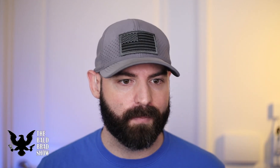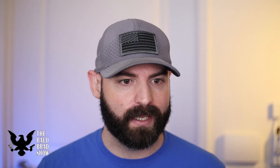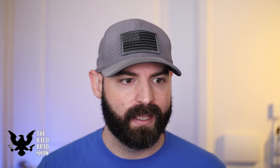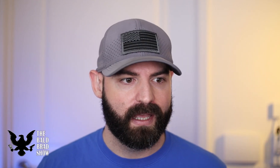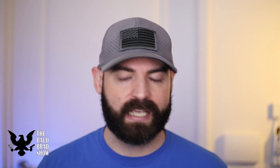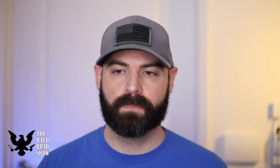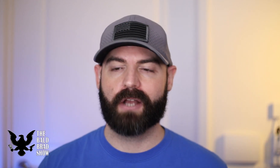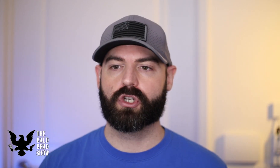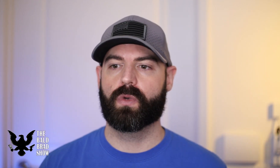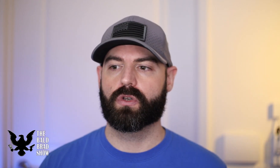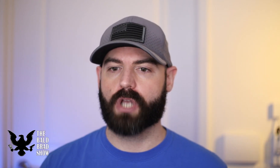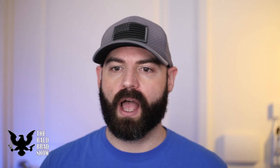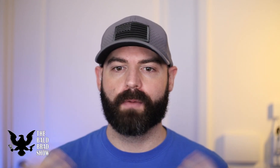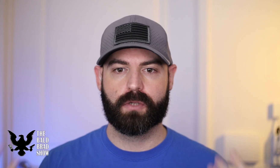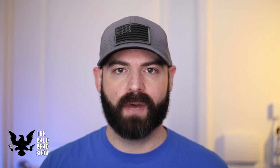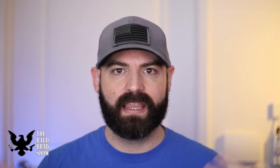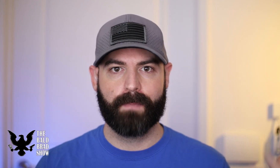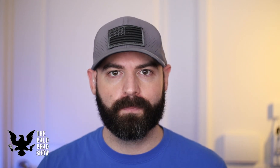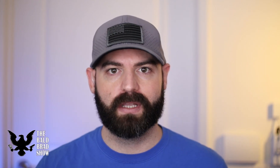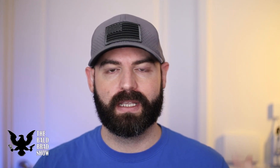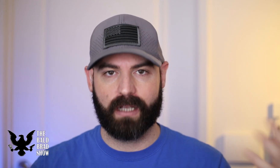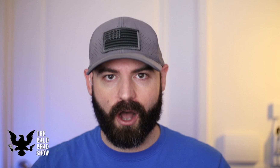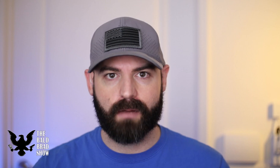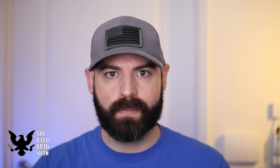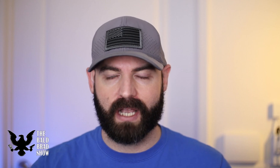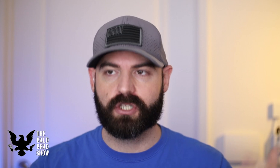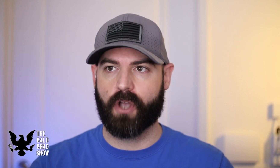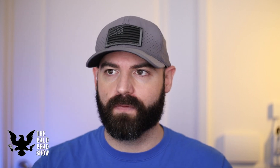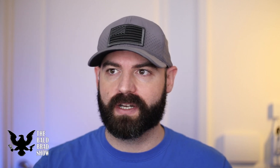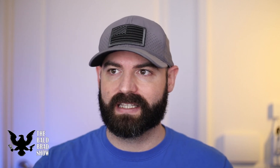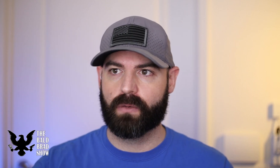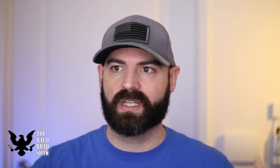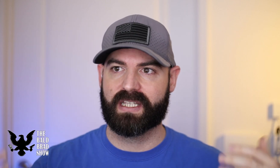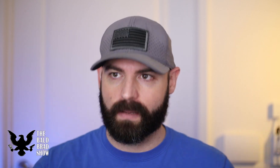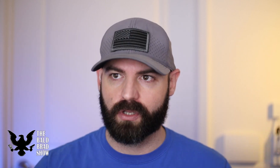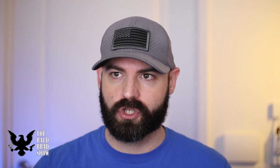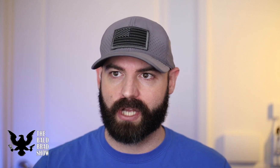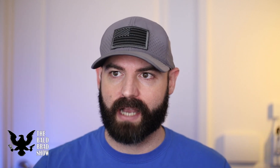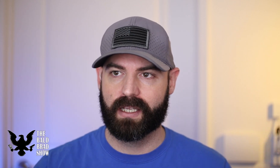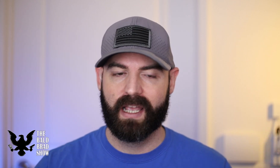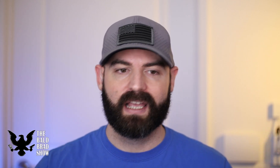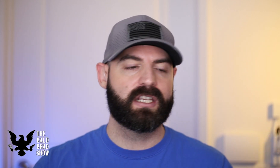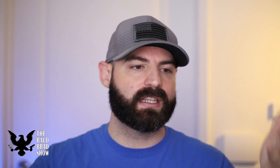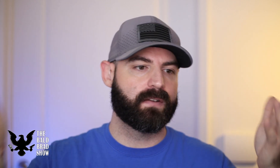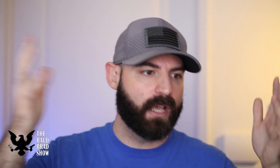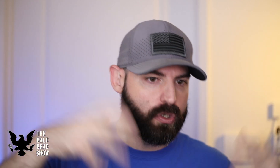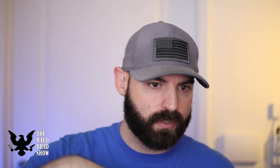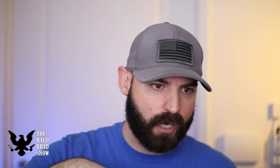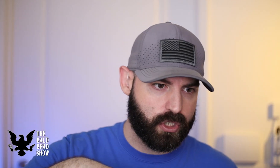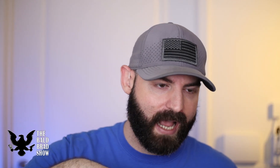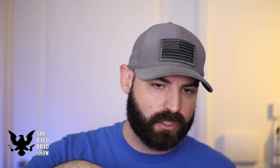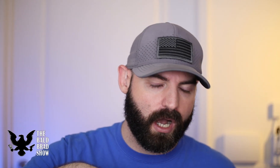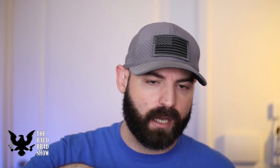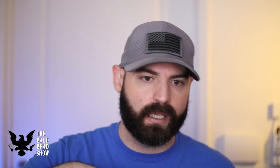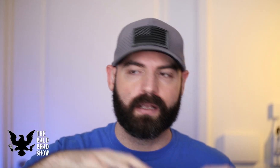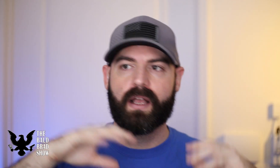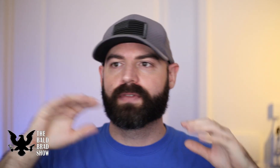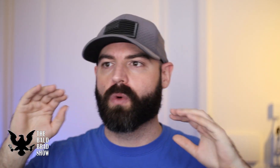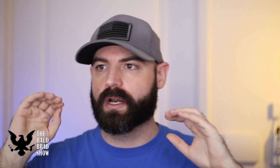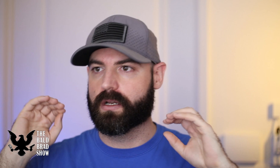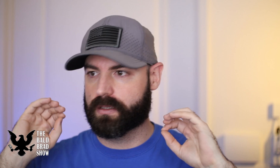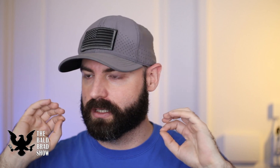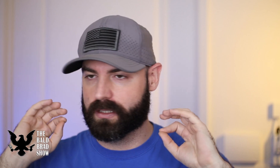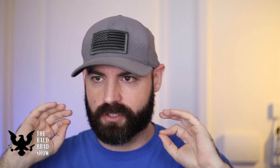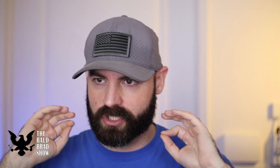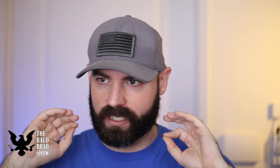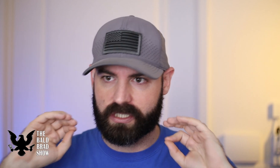this coming, especially when you saw how much money they pumped in the economy because of COVID-19 with these stimulus checks. And then you got the Inflation Reduction Act talking. They